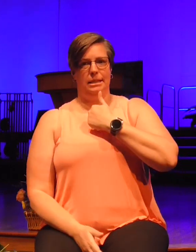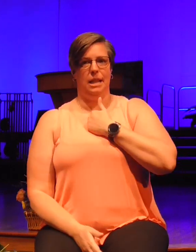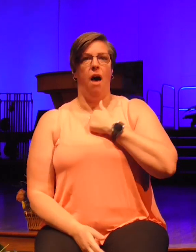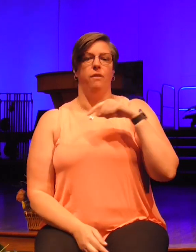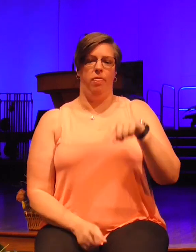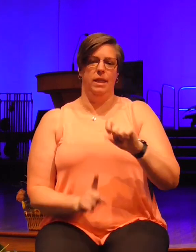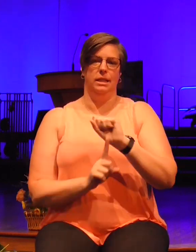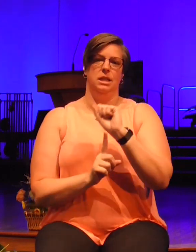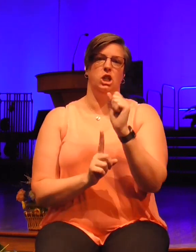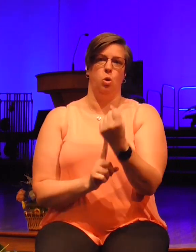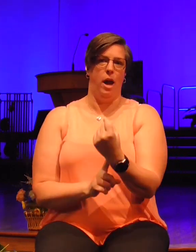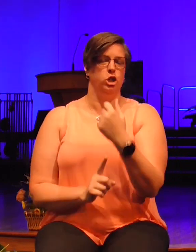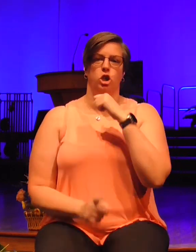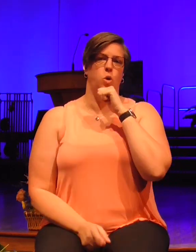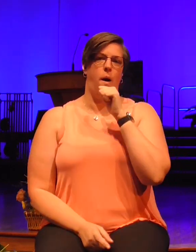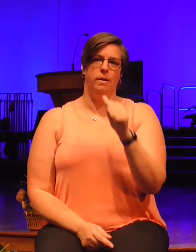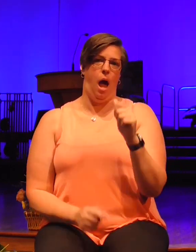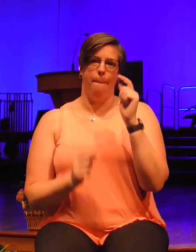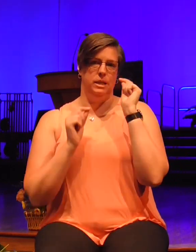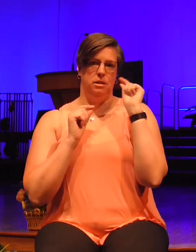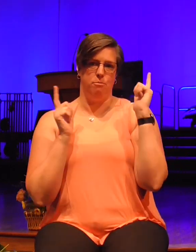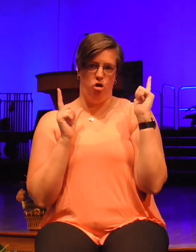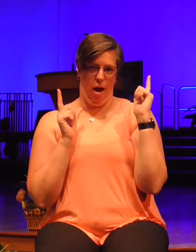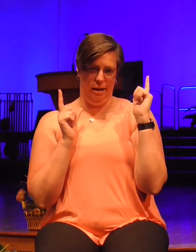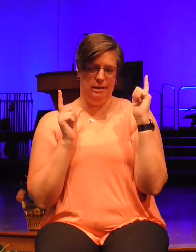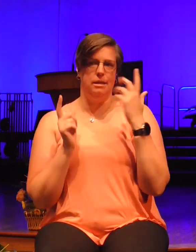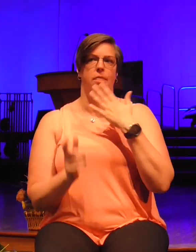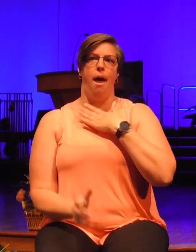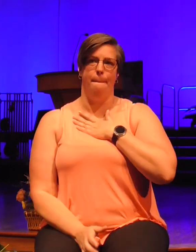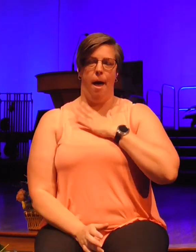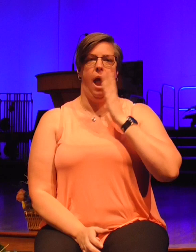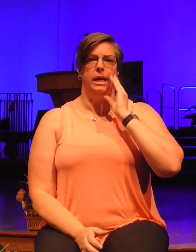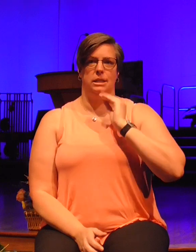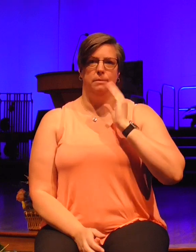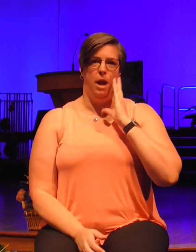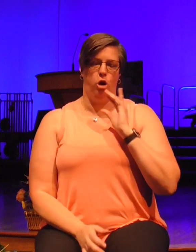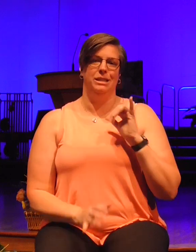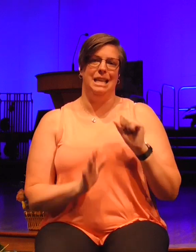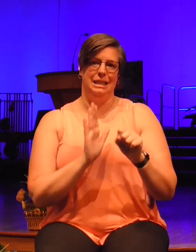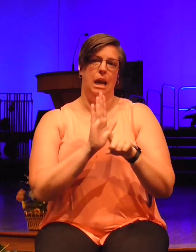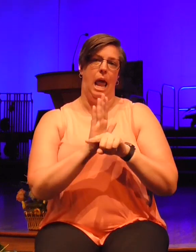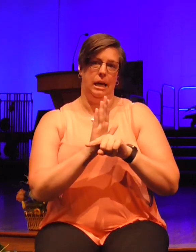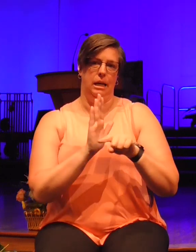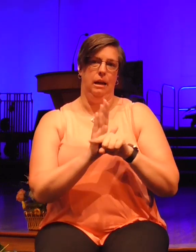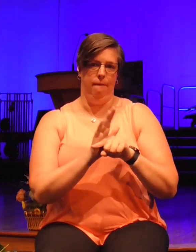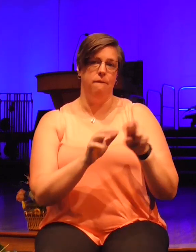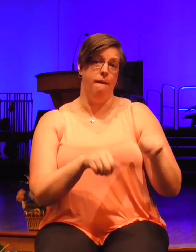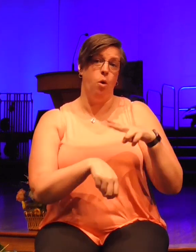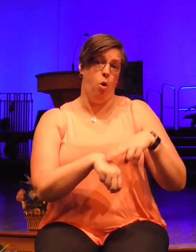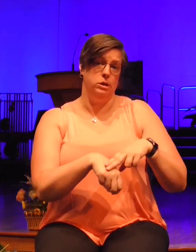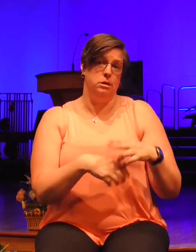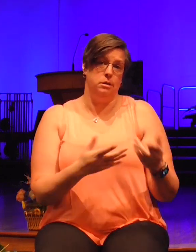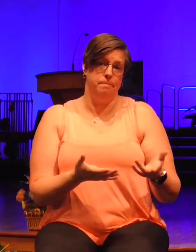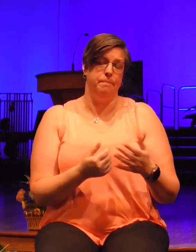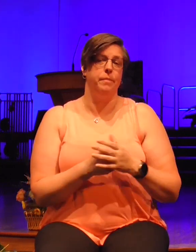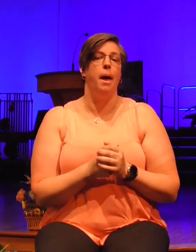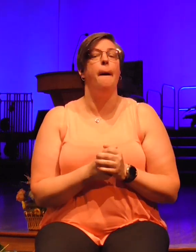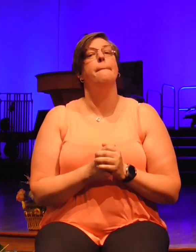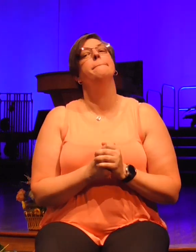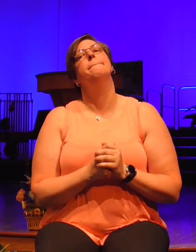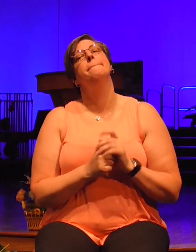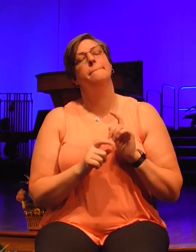situation, so I shouldn't be surprised that my experience is negative, of course. But in